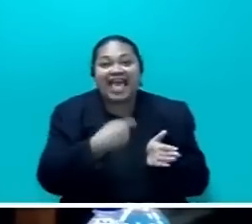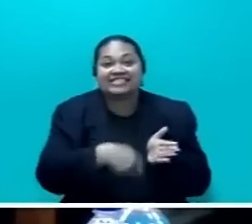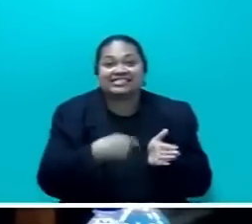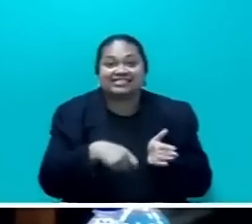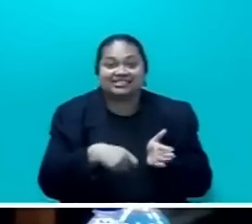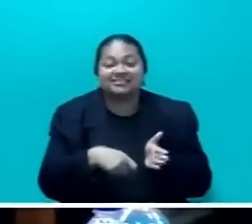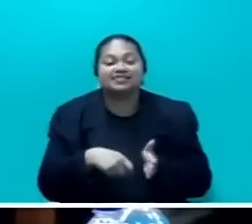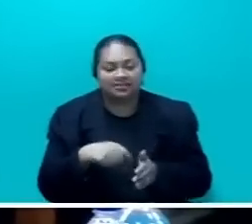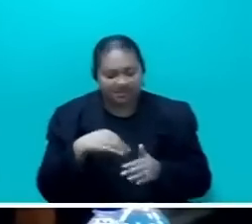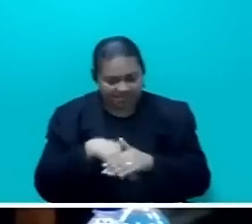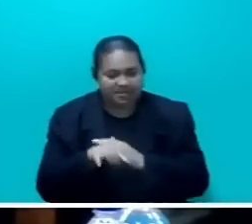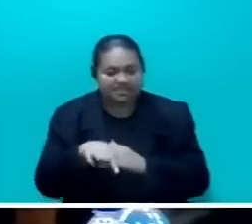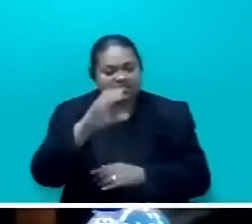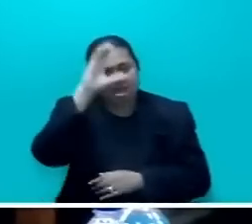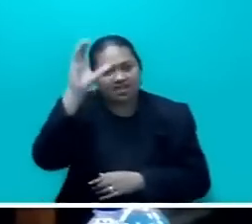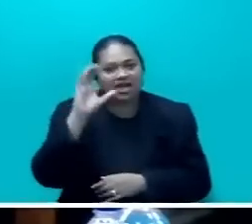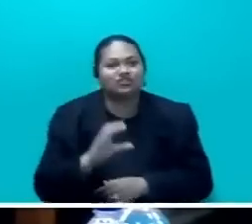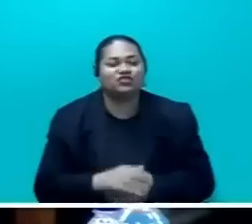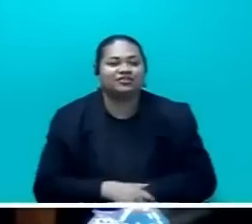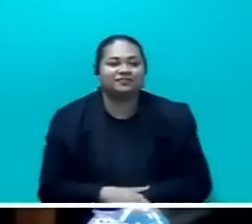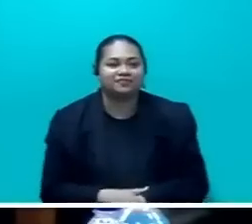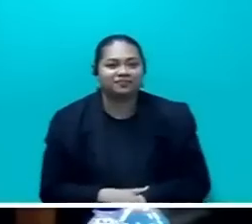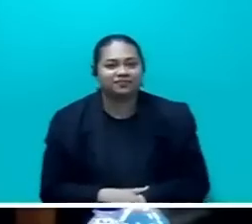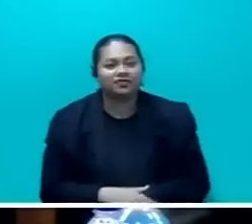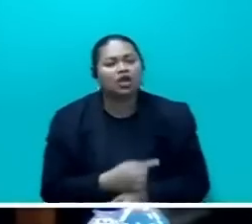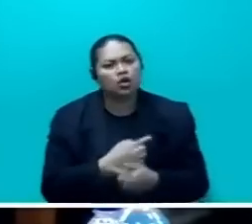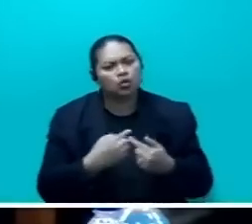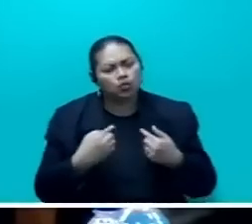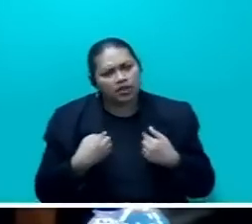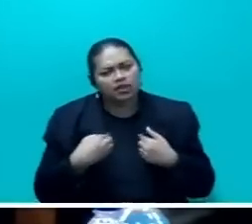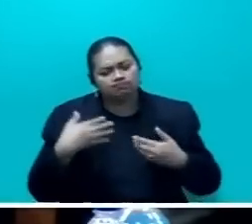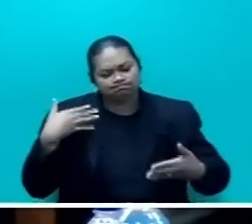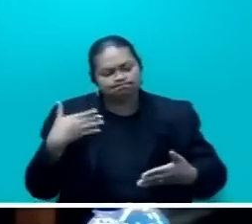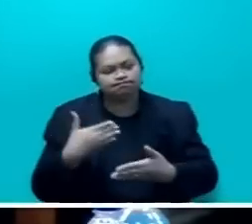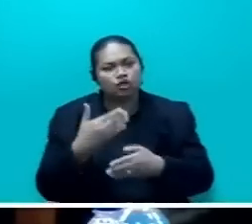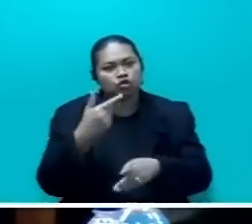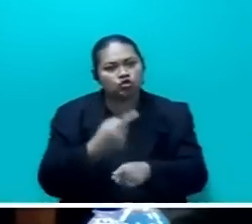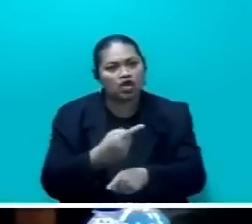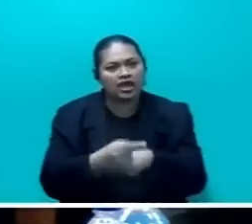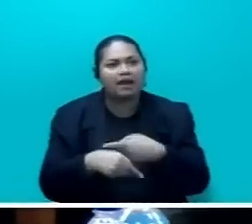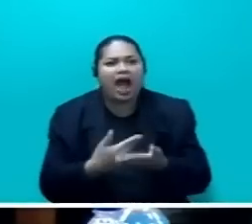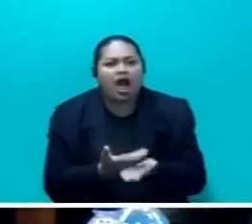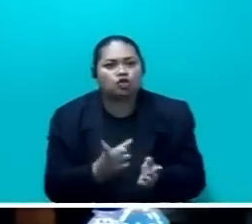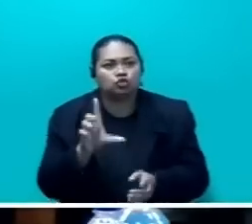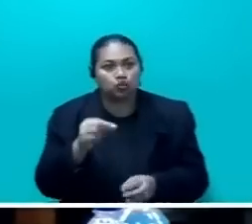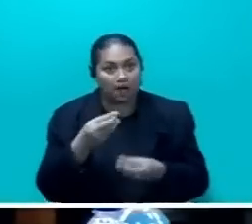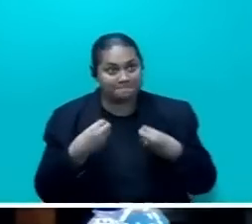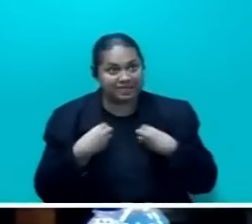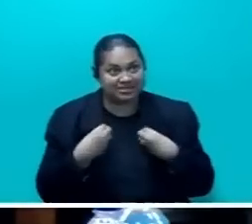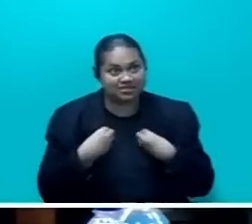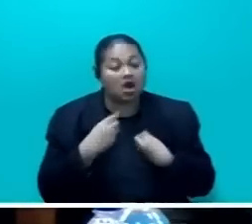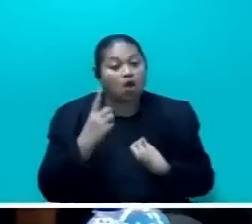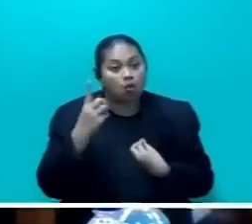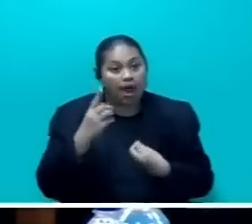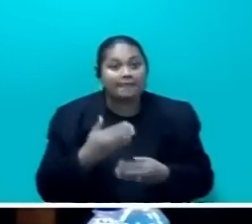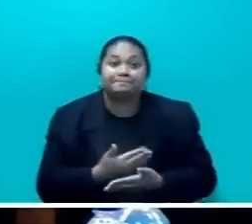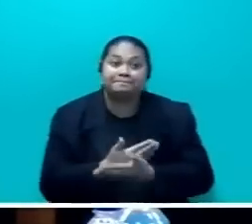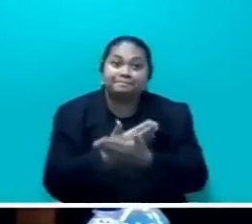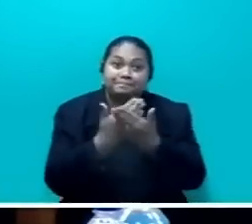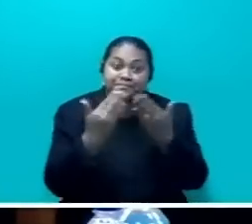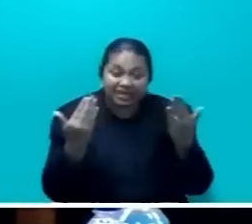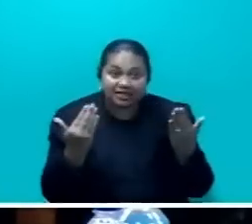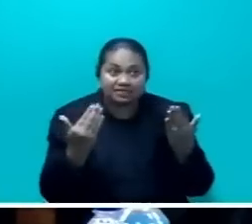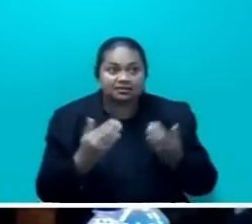city councils. We've been talking about ease of doing business, Mr. Speaker, and one of the biggest